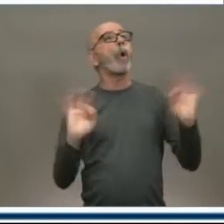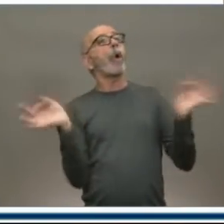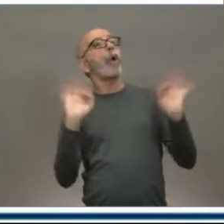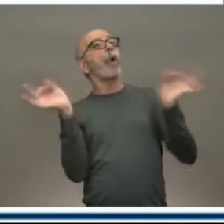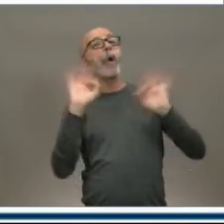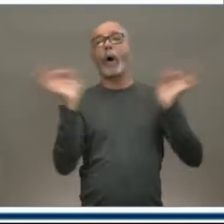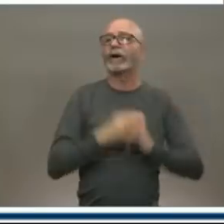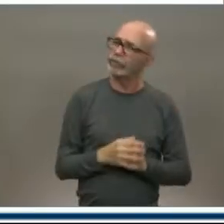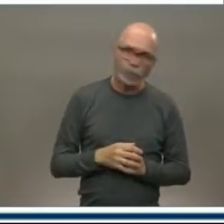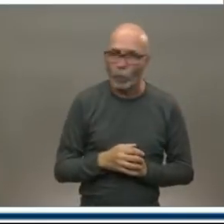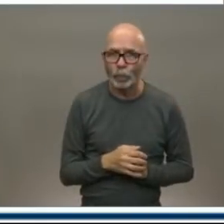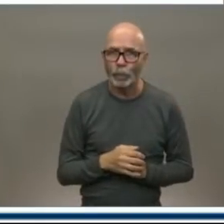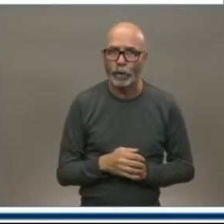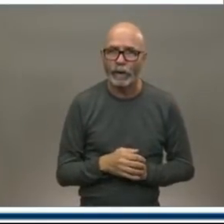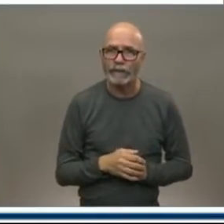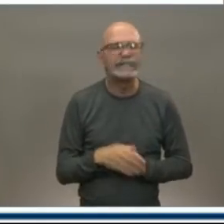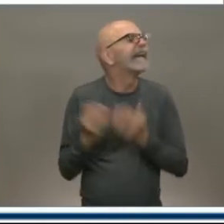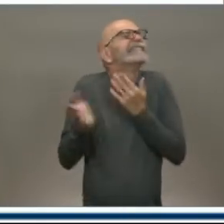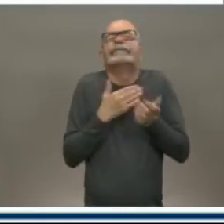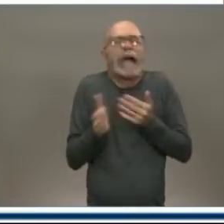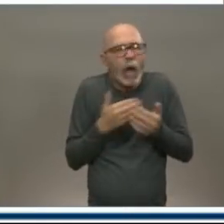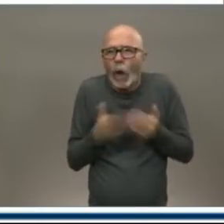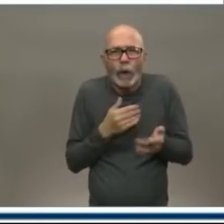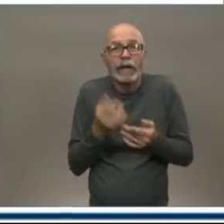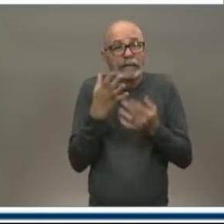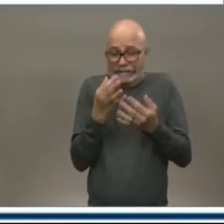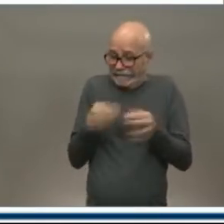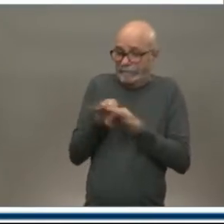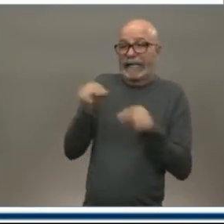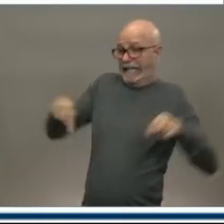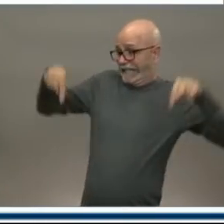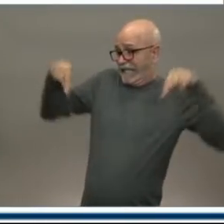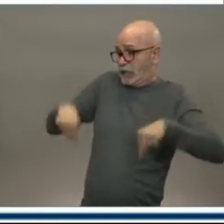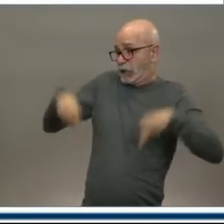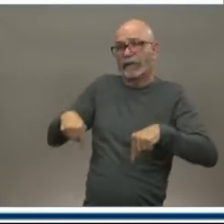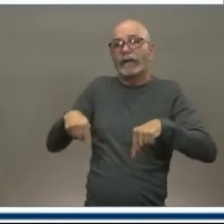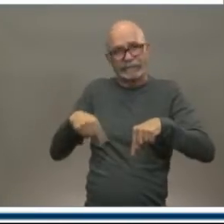So despite what is going on around us, I do want to assure that in terms of